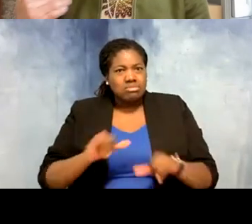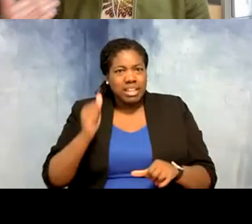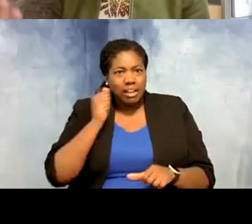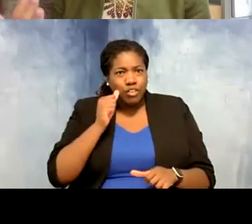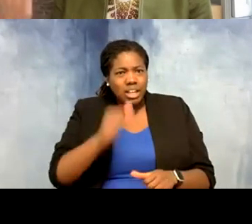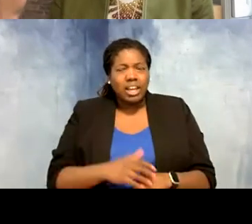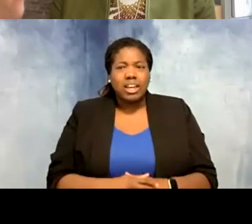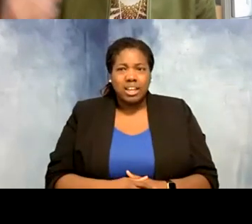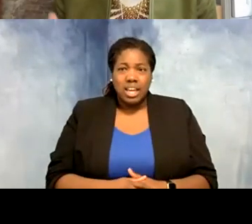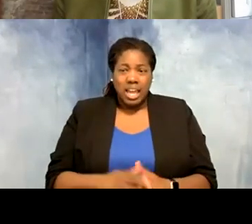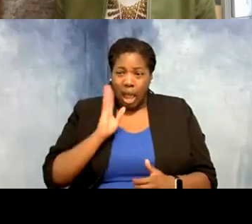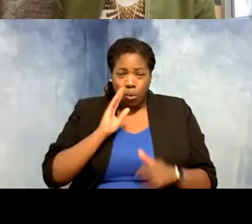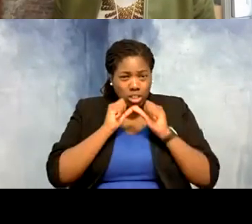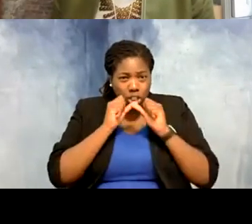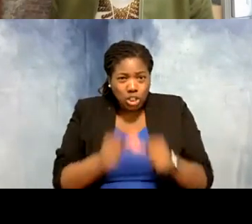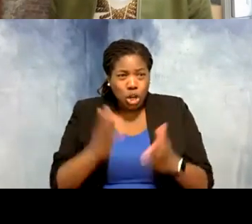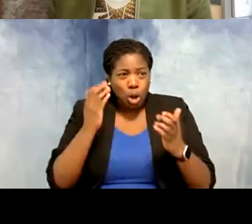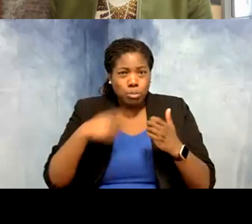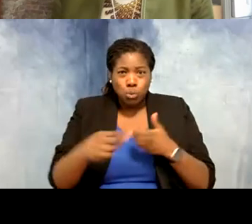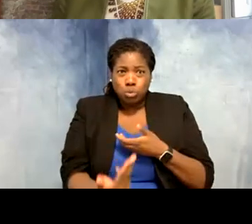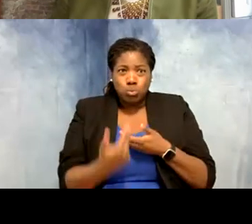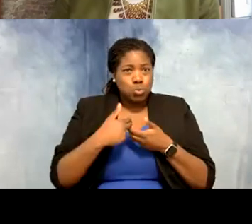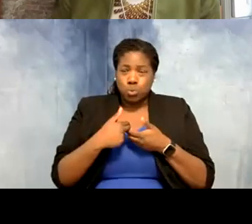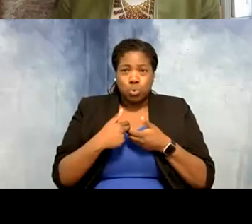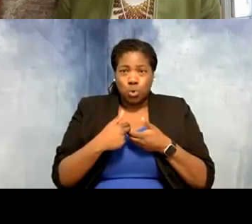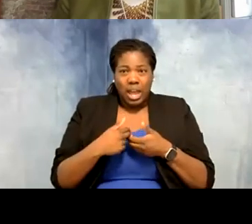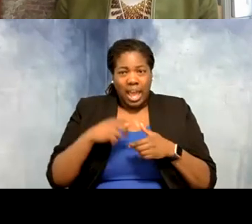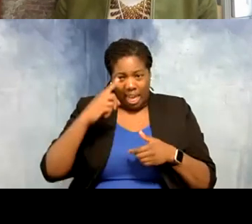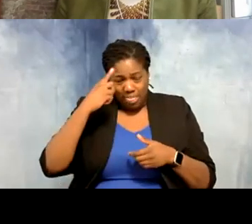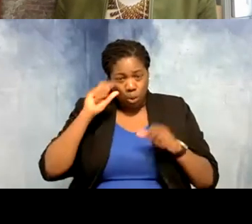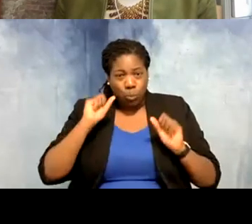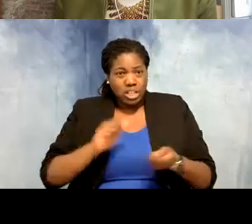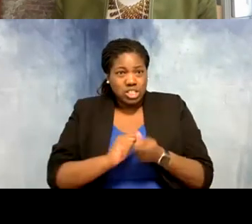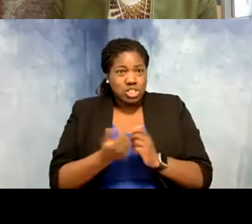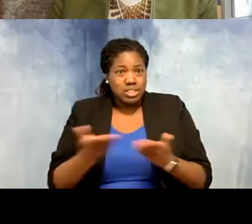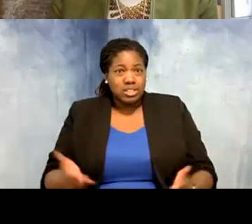And so I'm going to keep going. So I hope you all do too, because I believe that we can make things better.